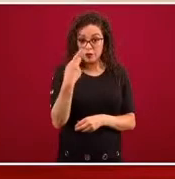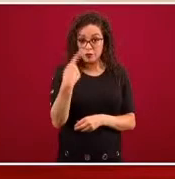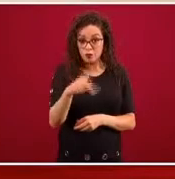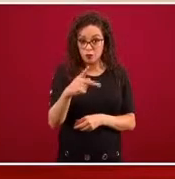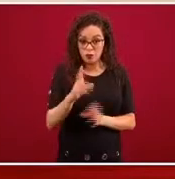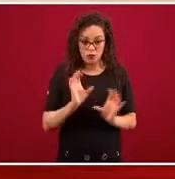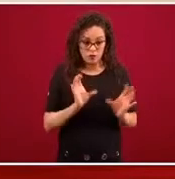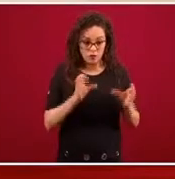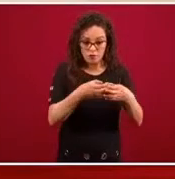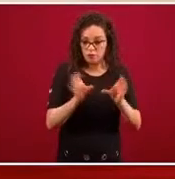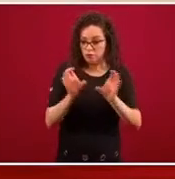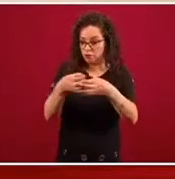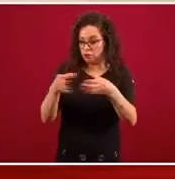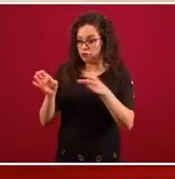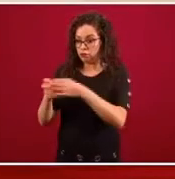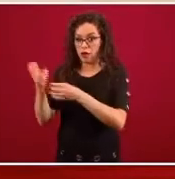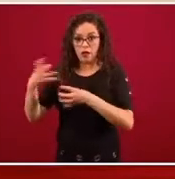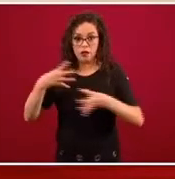have a transmission